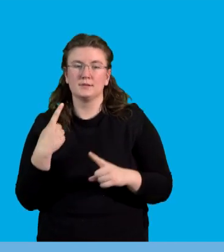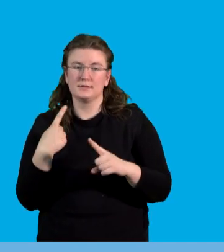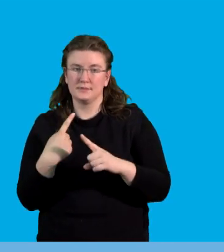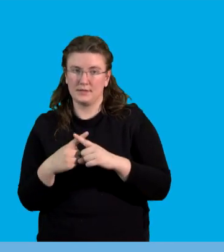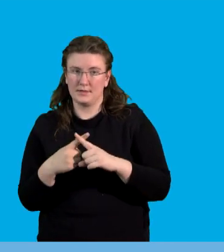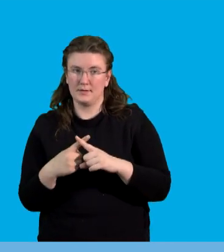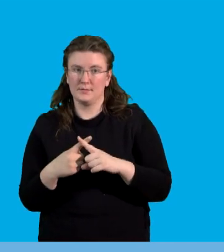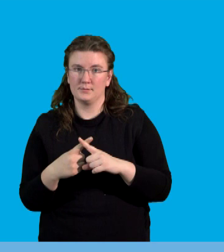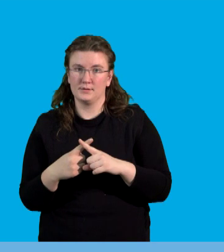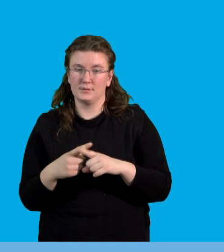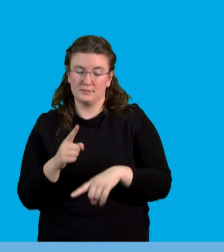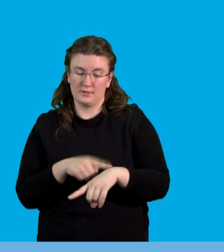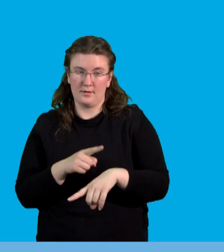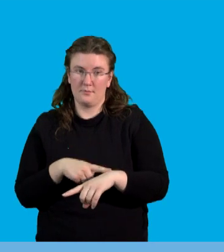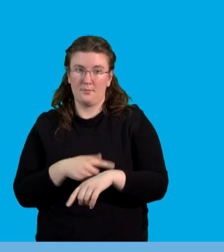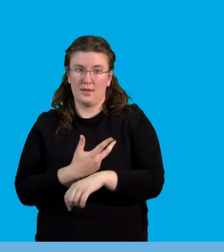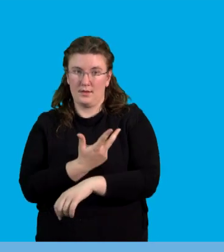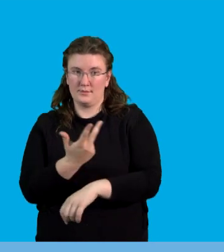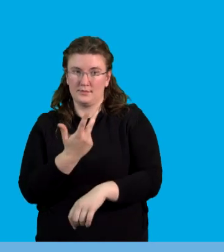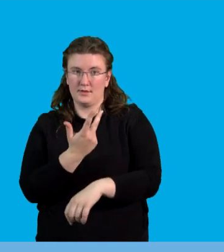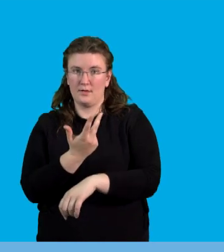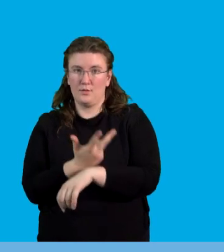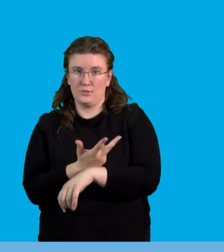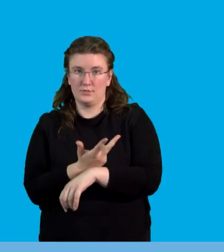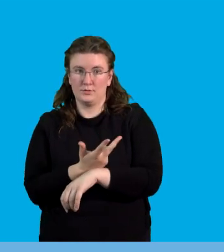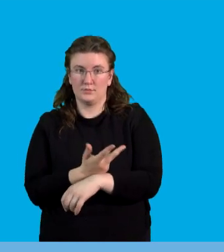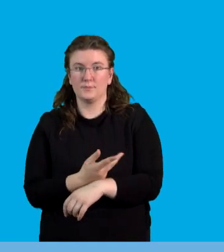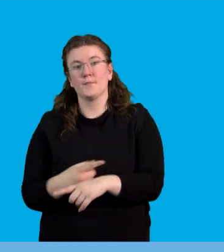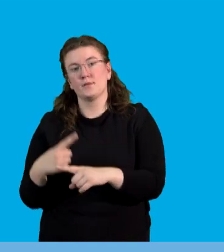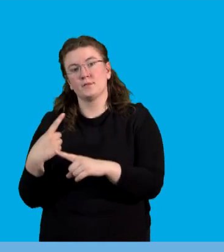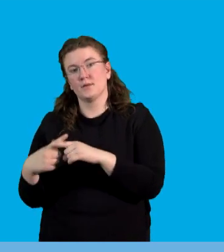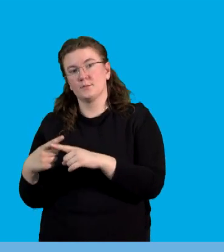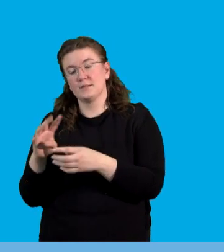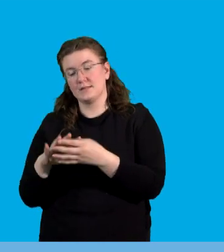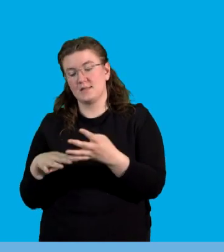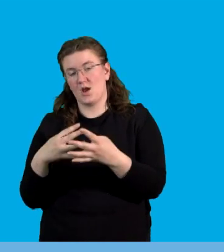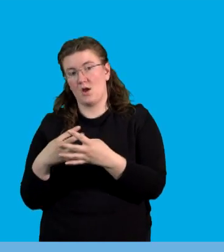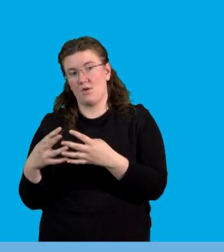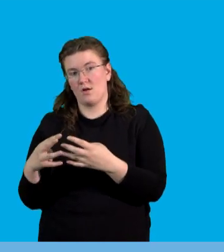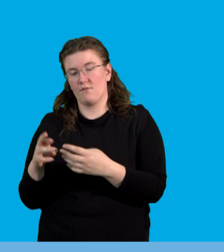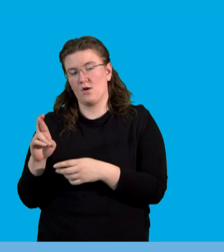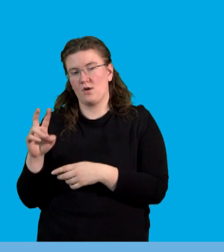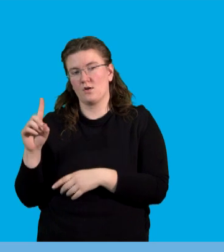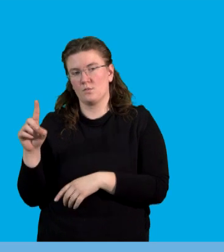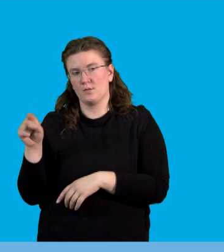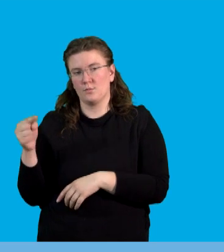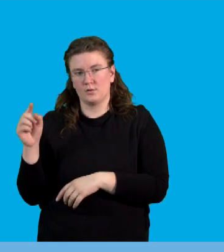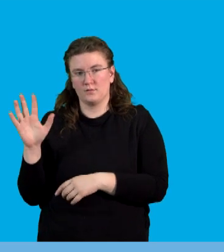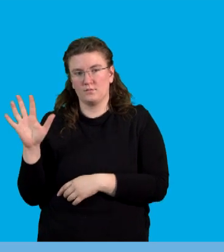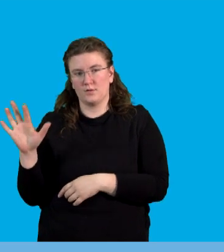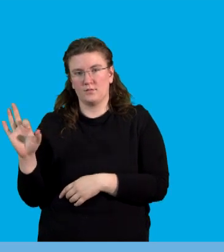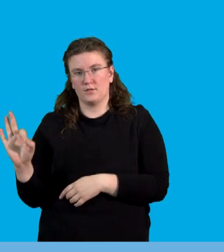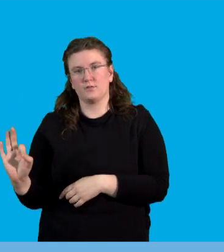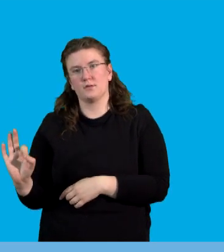0.12 multiplied by the time, which is still 8 hours, and multiplied by the tariff, which is